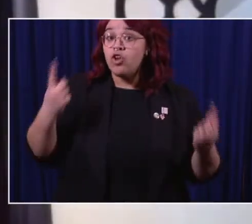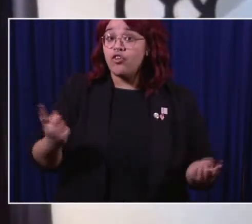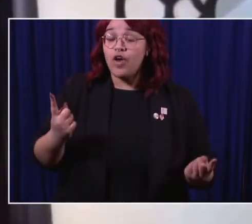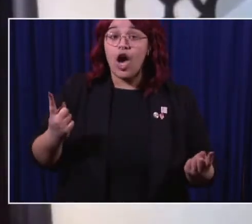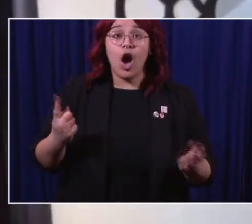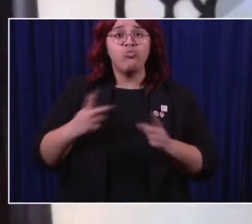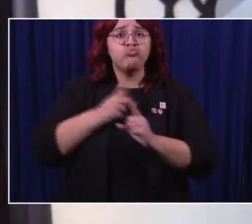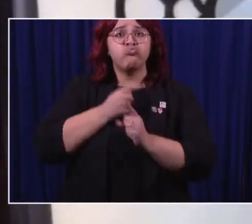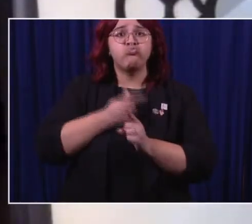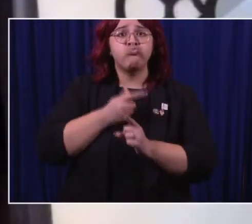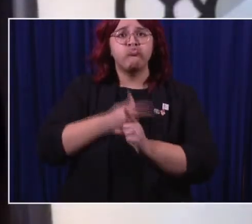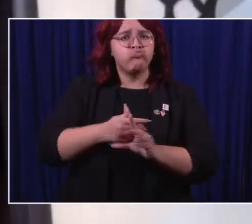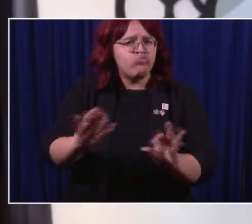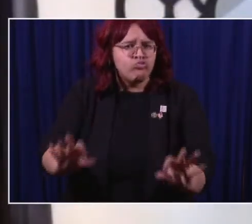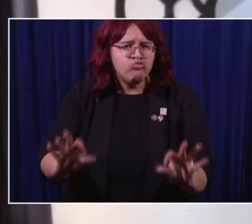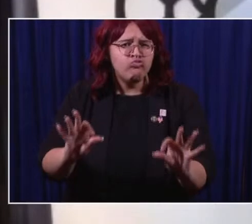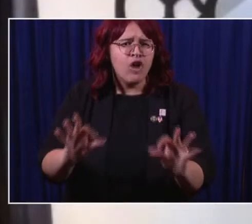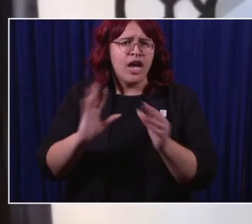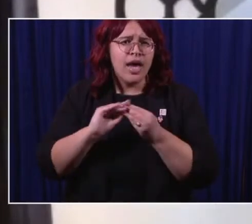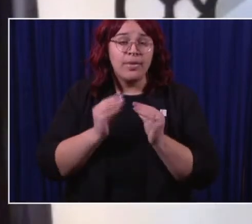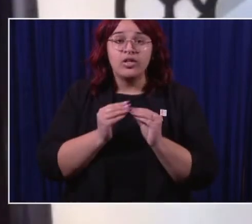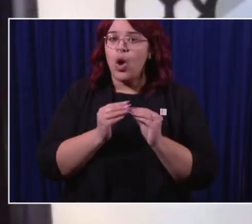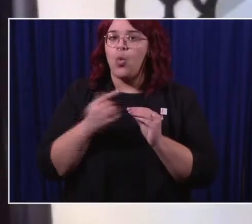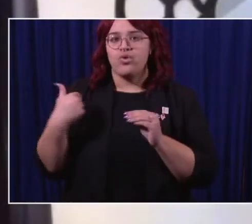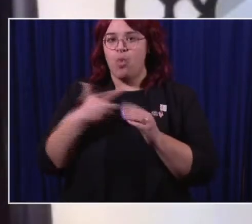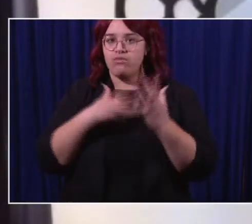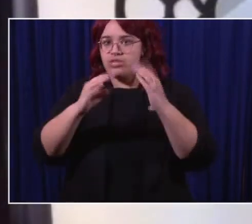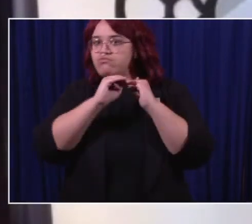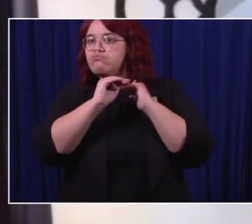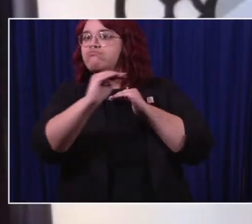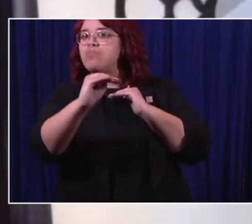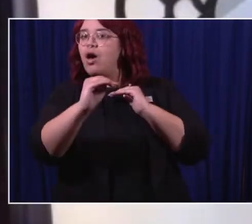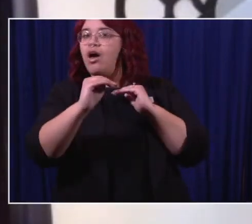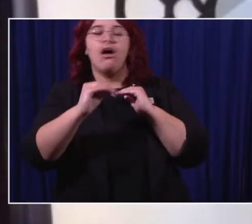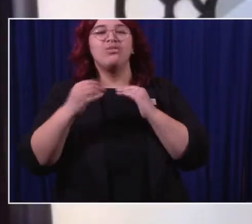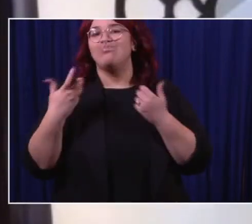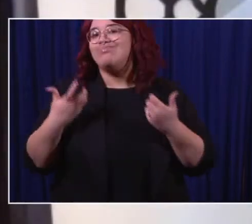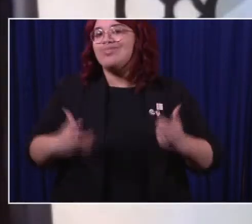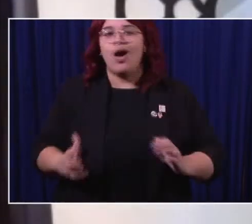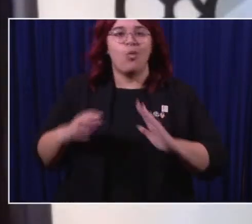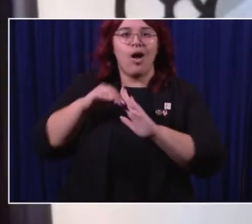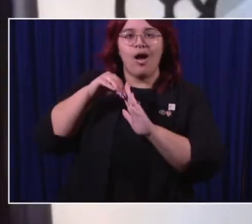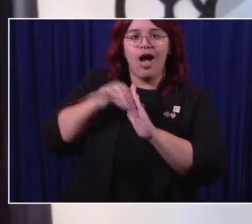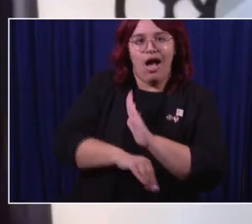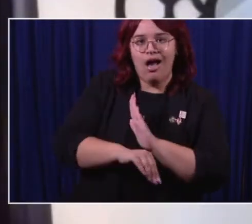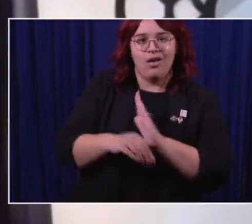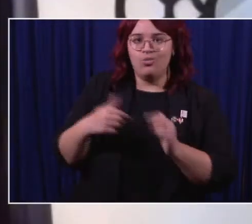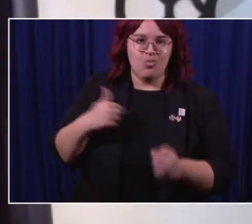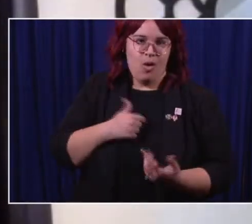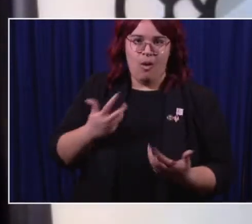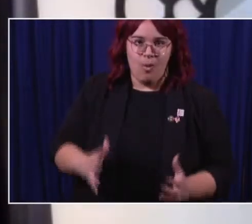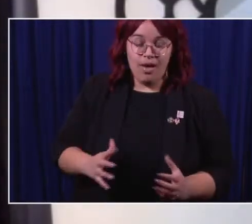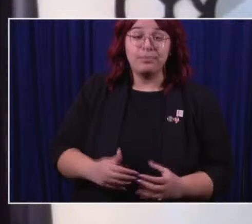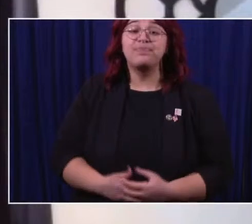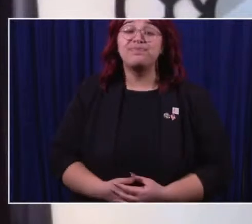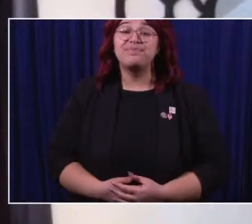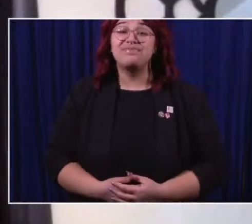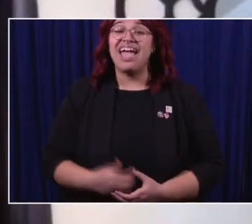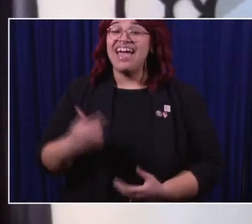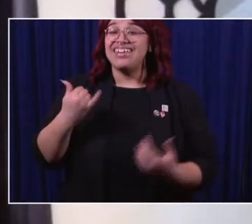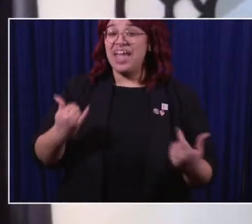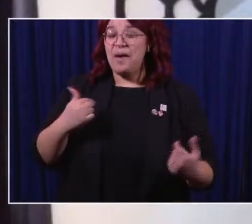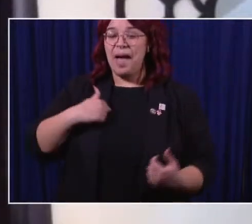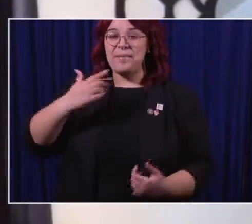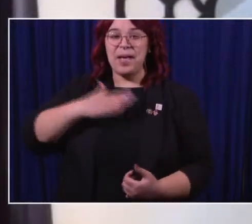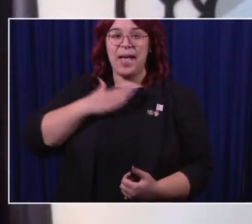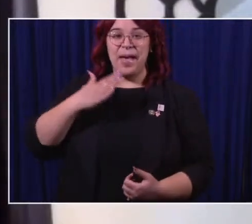So Ohio's COVID-19 vaccine maintenance program is up and running, and I'm happy to report that we actually can begin starting